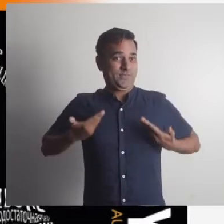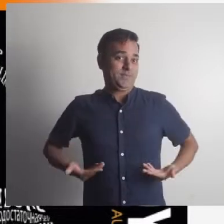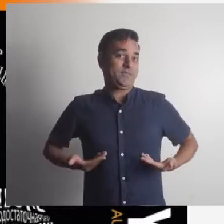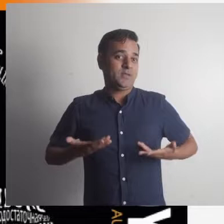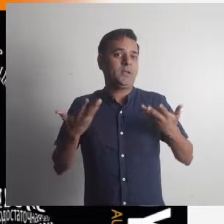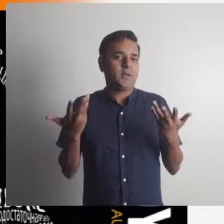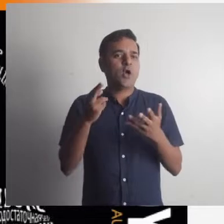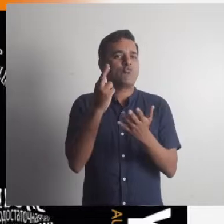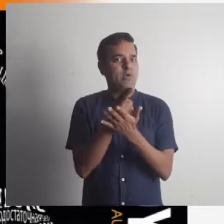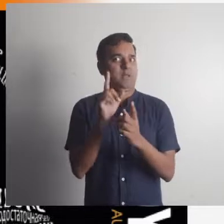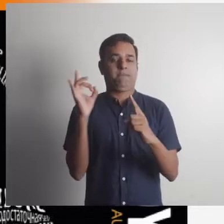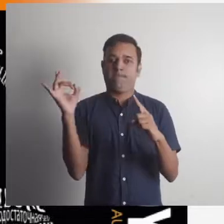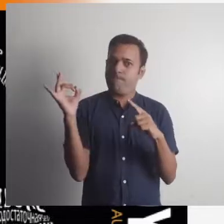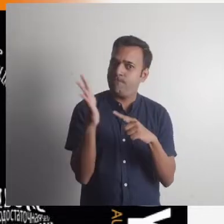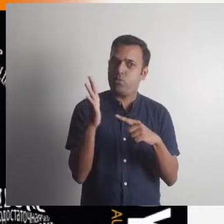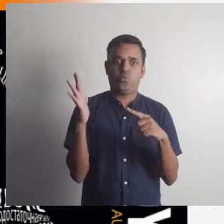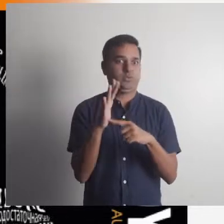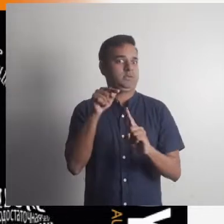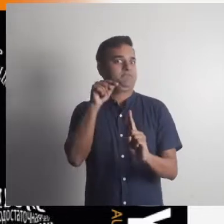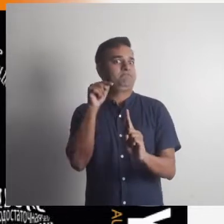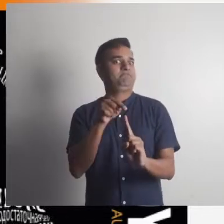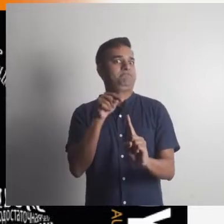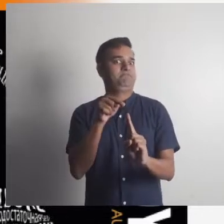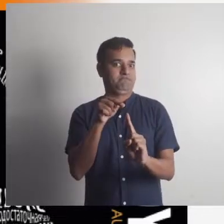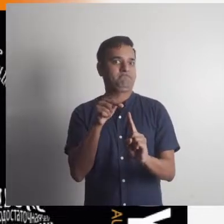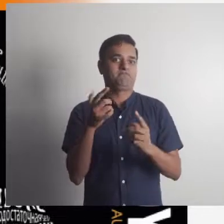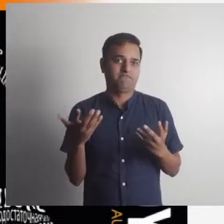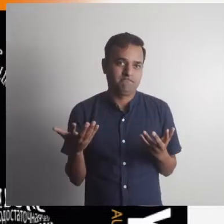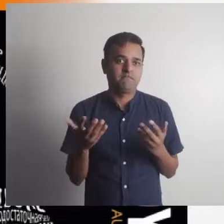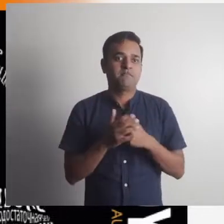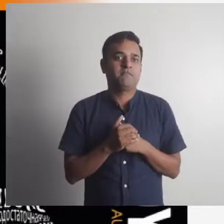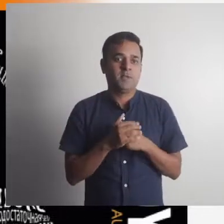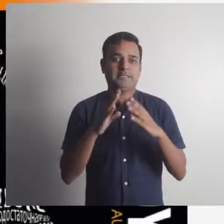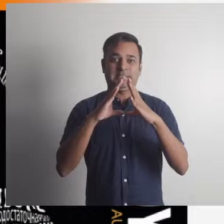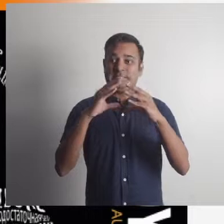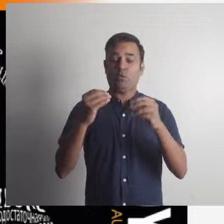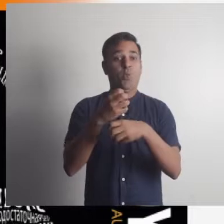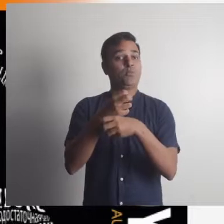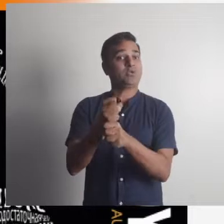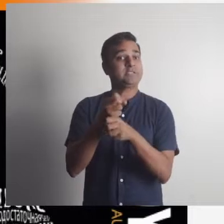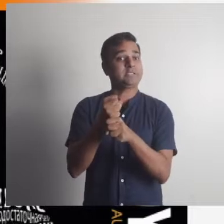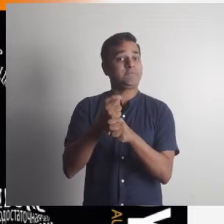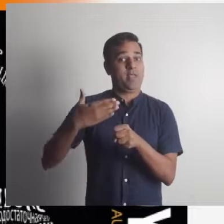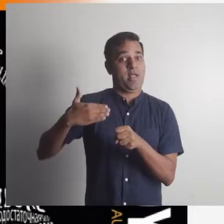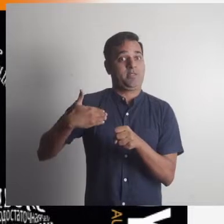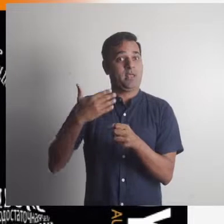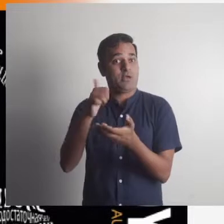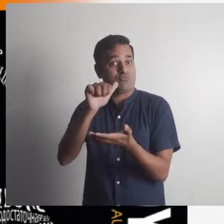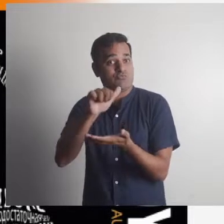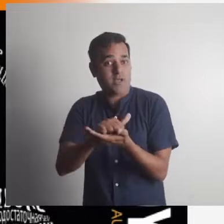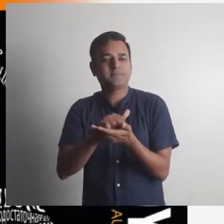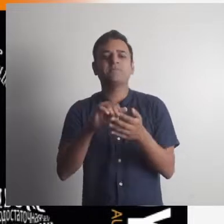health and rights, or what we call SRHR, the ability to make these decisions over your sexuality and to